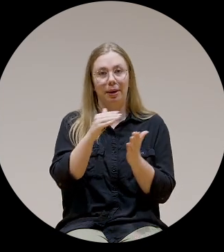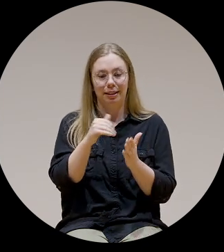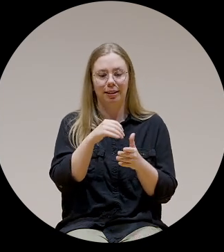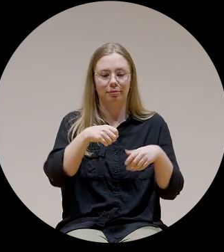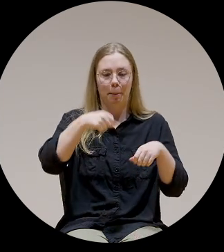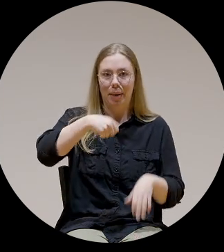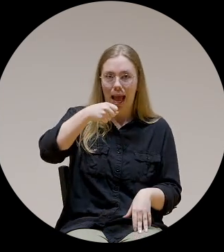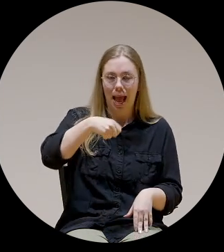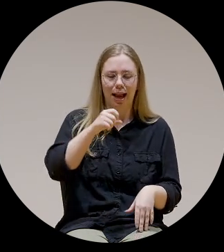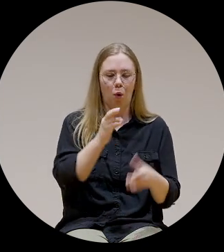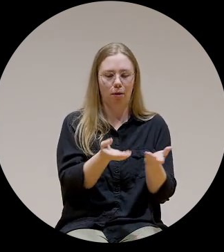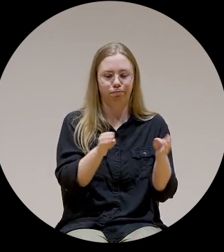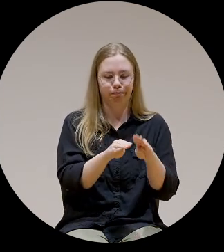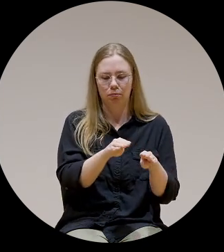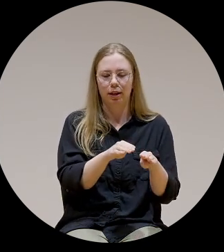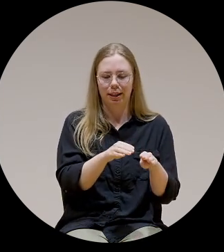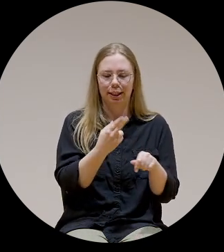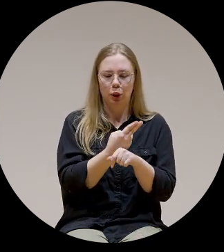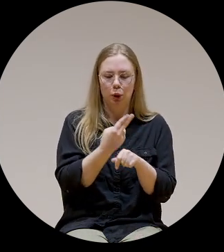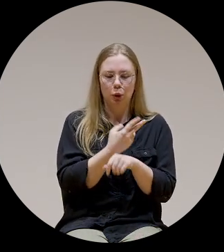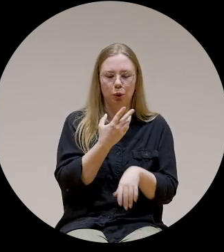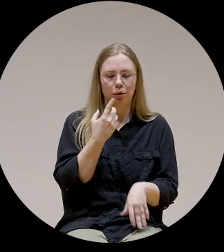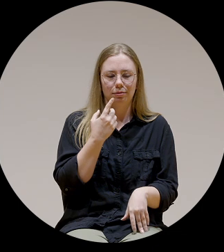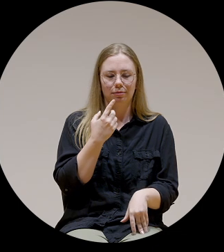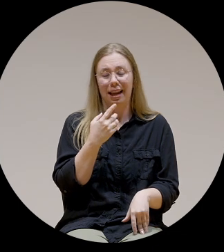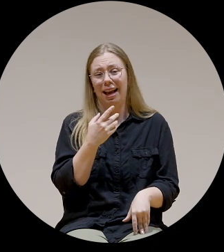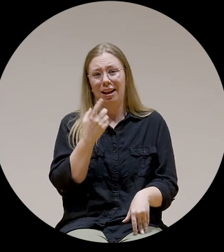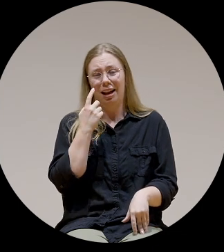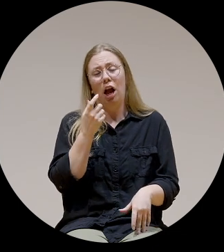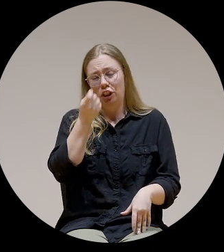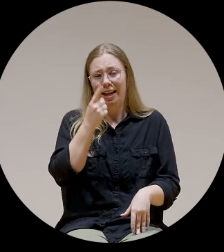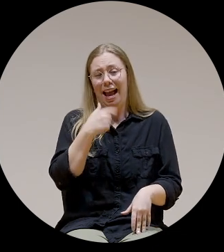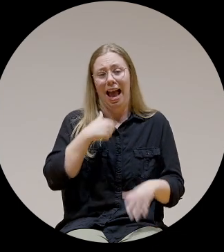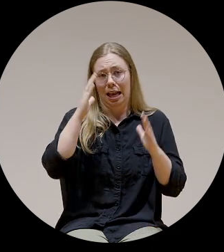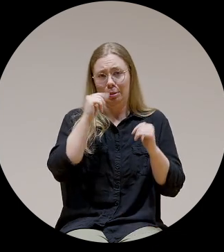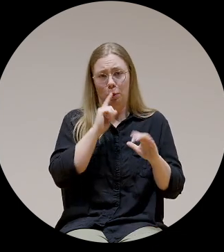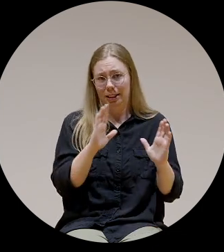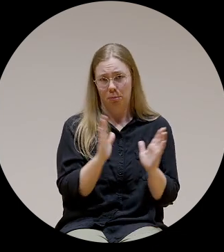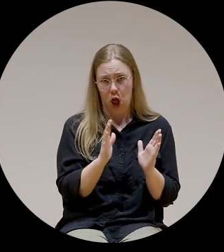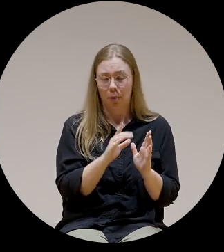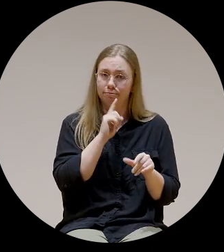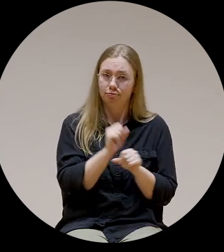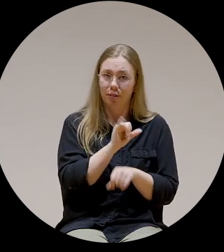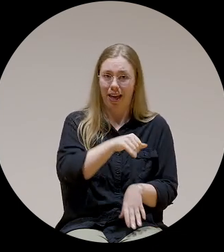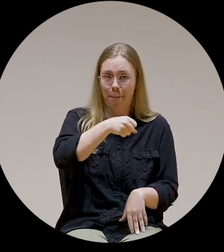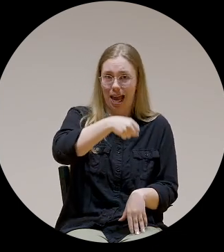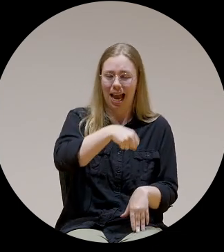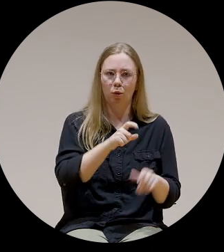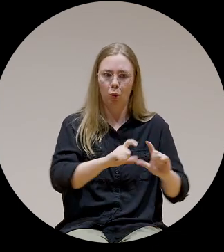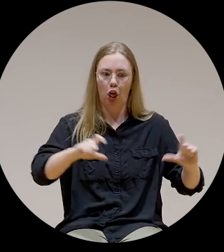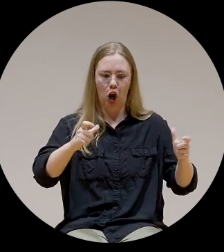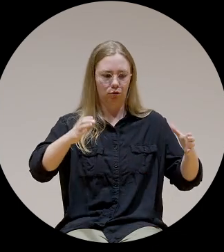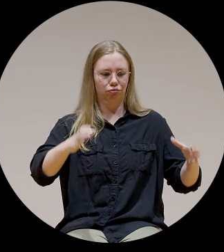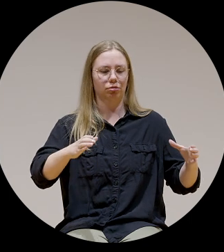also in the exhibition. It's one of the pieces that I always expect it to be smaller than it actually is. It is a large painted rawhide,